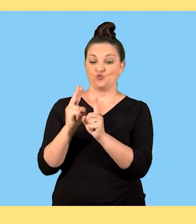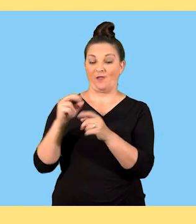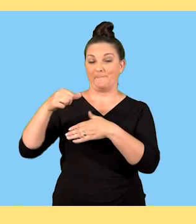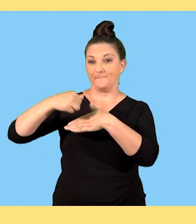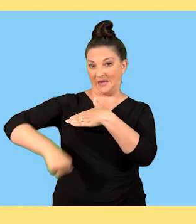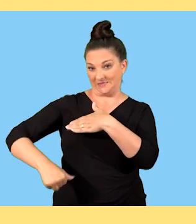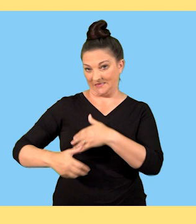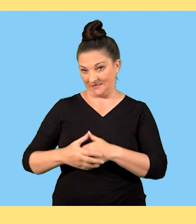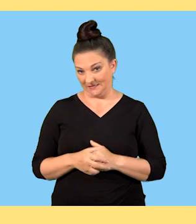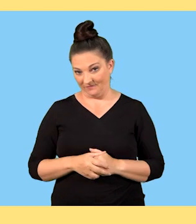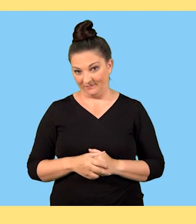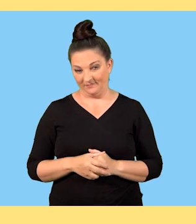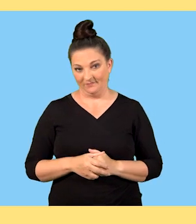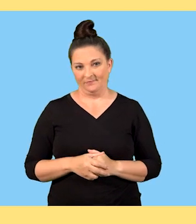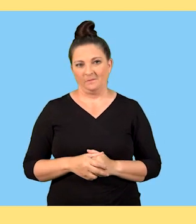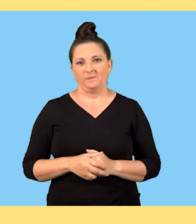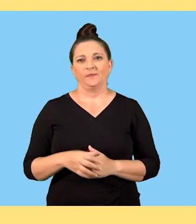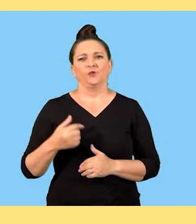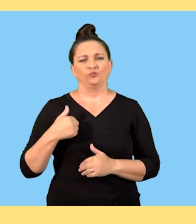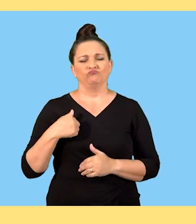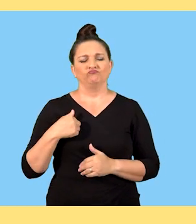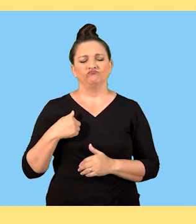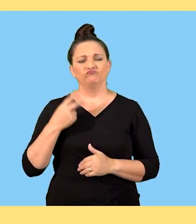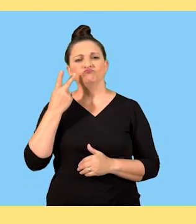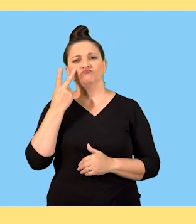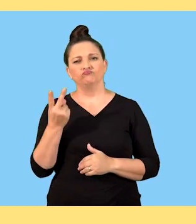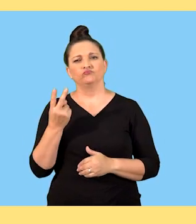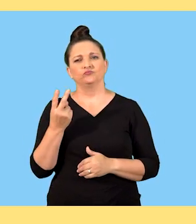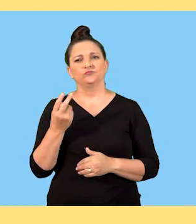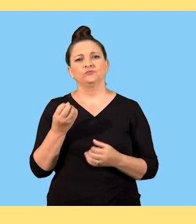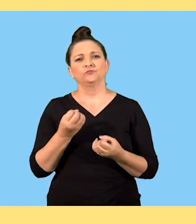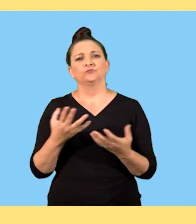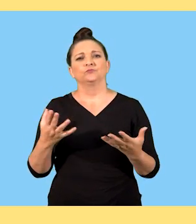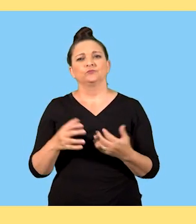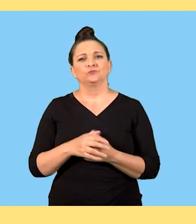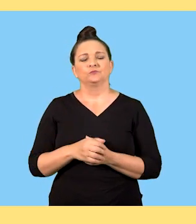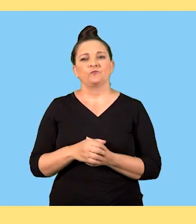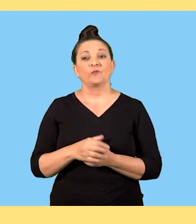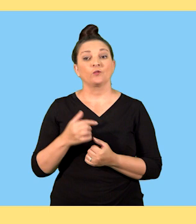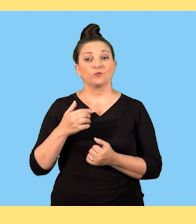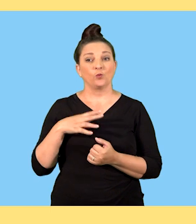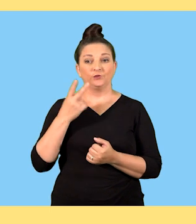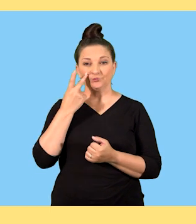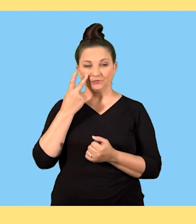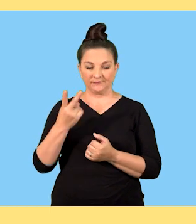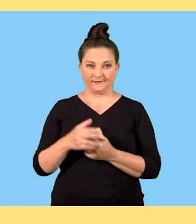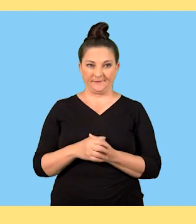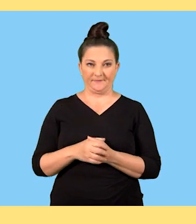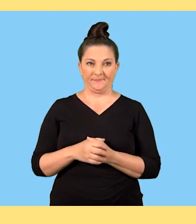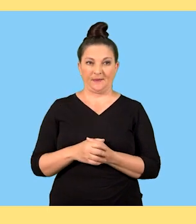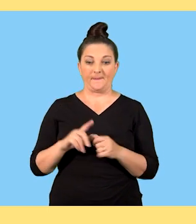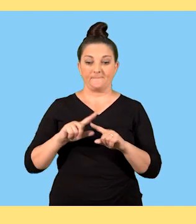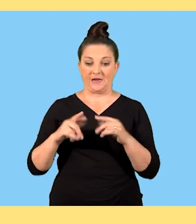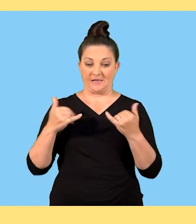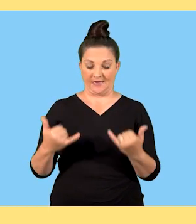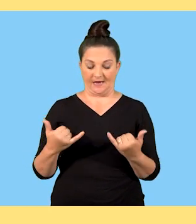12 months. In that case, we want to see which amount falls beyond.